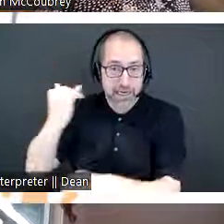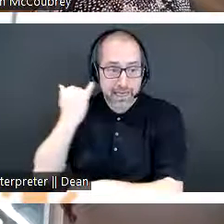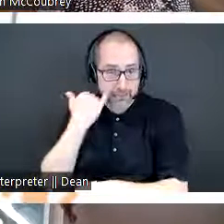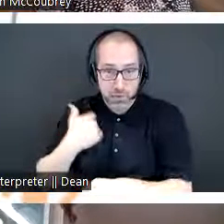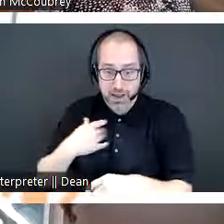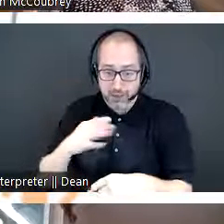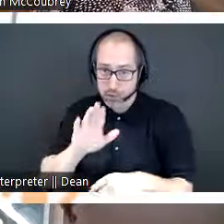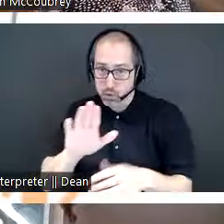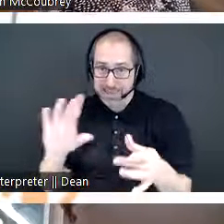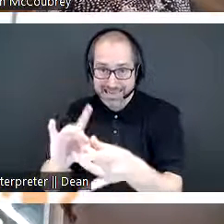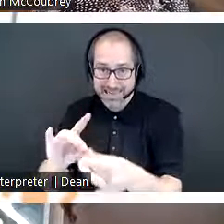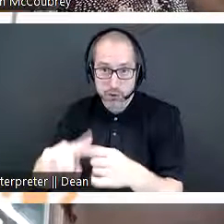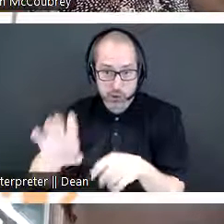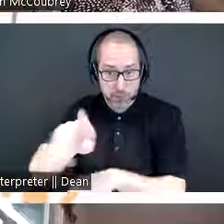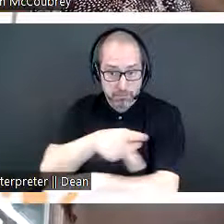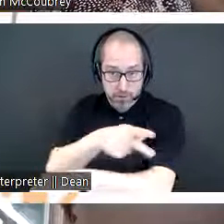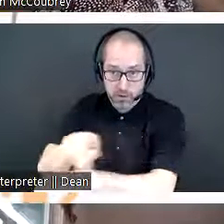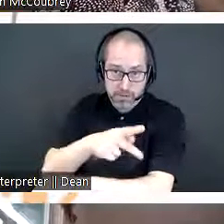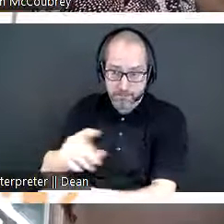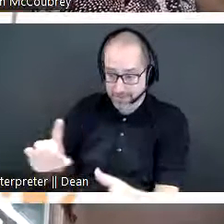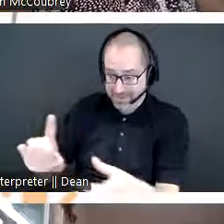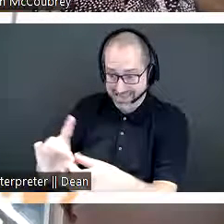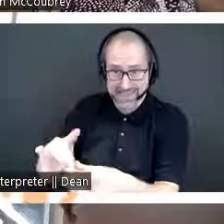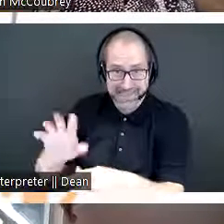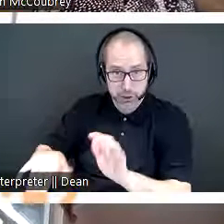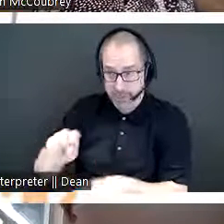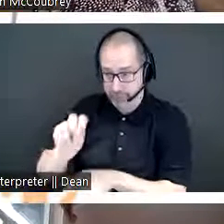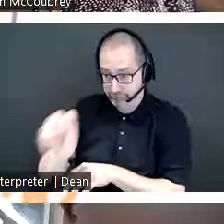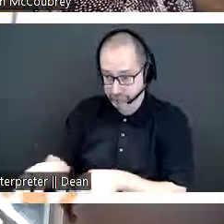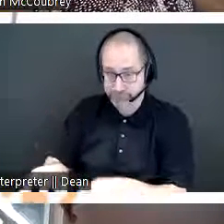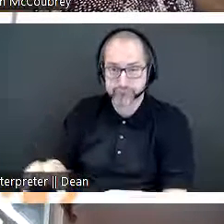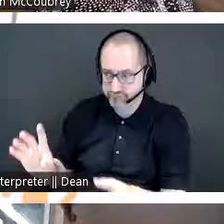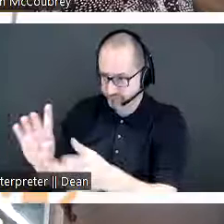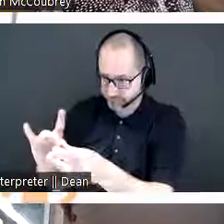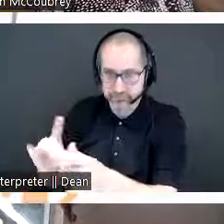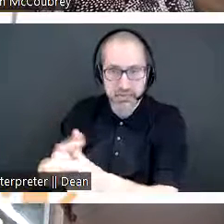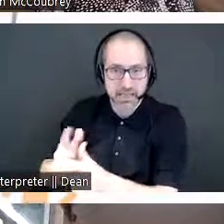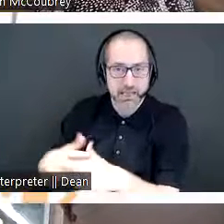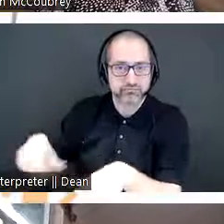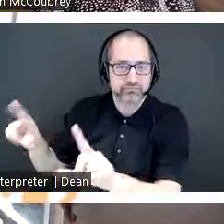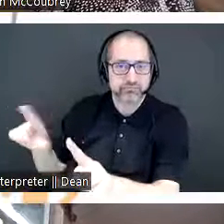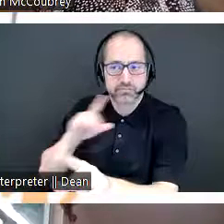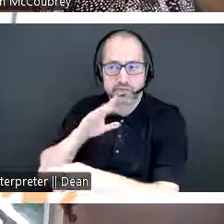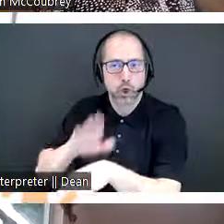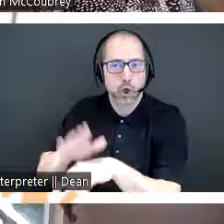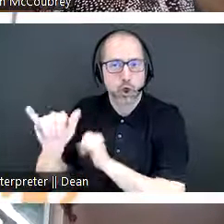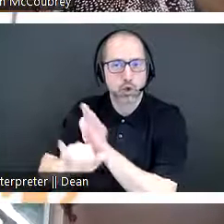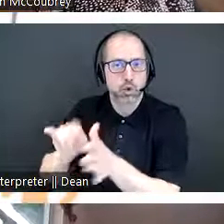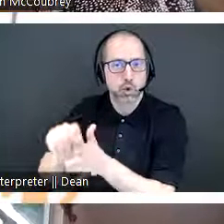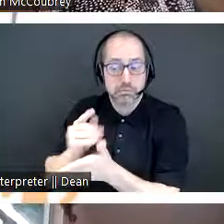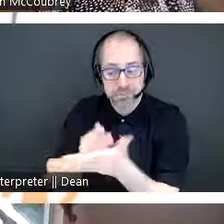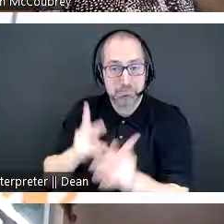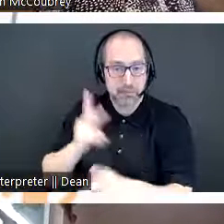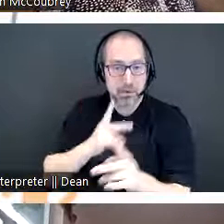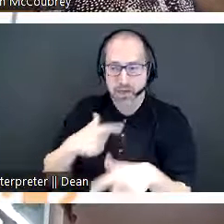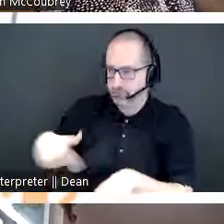link in your in the chat box, it would be wonderful. You mentioned it's on YouTube. I'm sure some people would like to